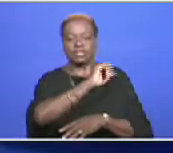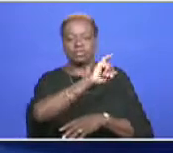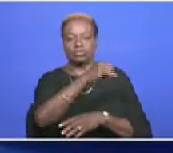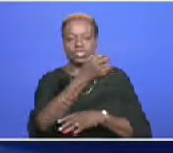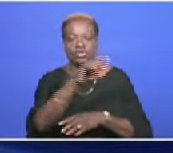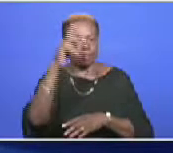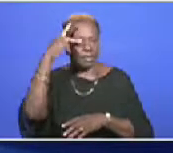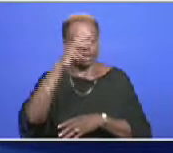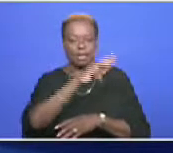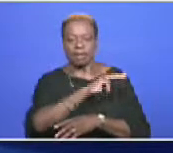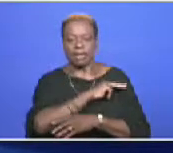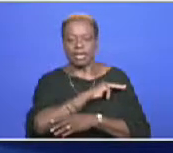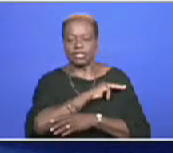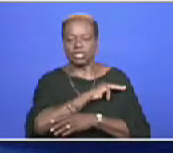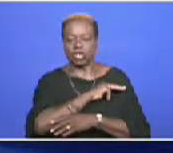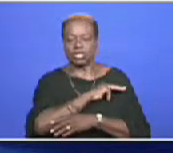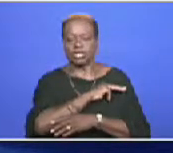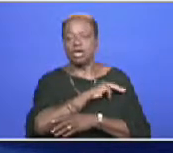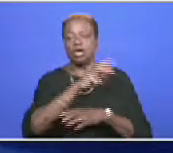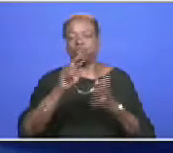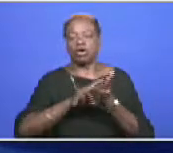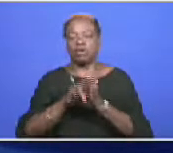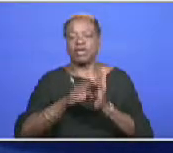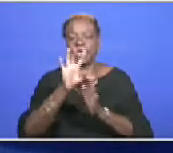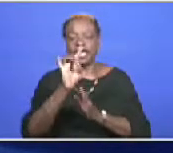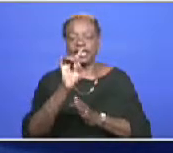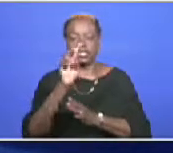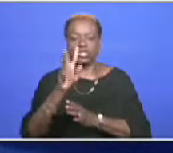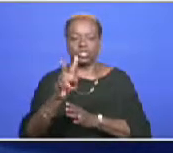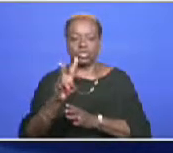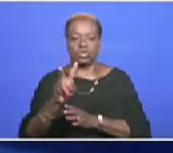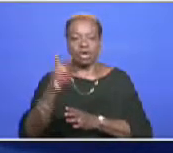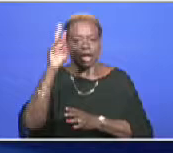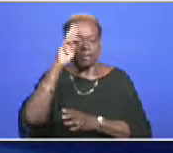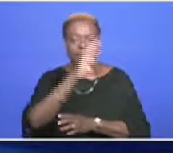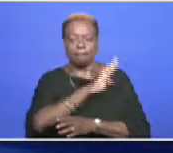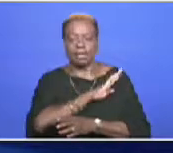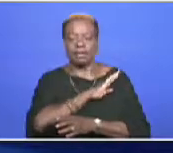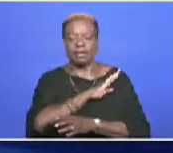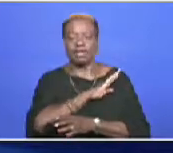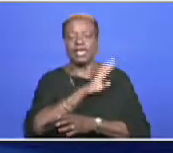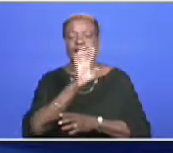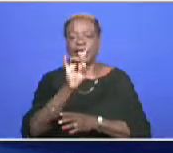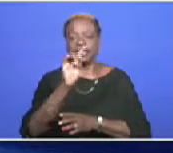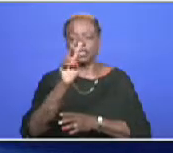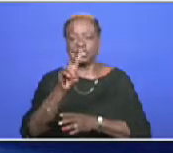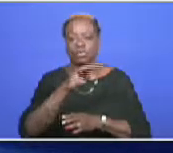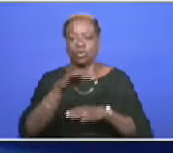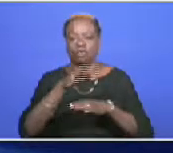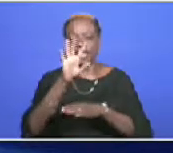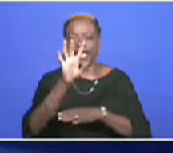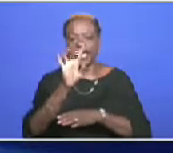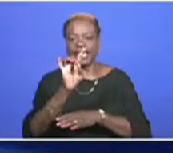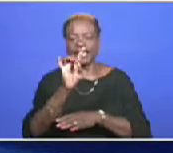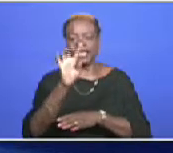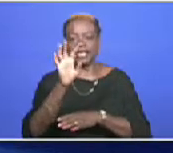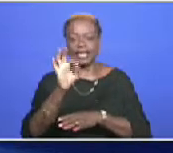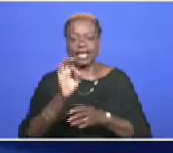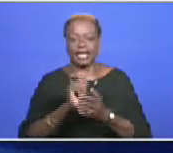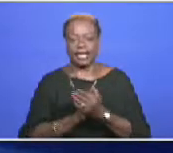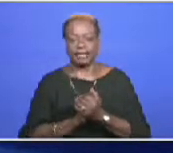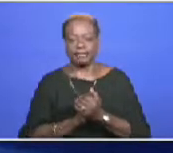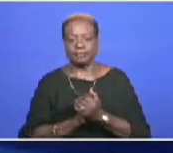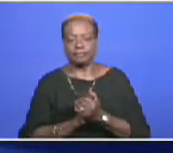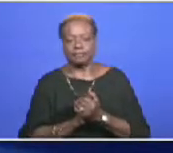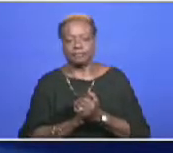Peter McIntosh, he had an 11 over 82, while Oren Butler had an 18 over 89. Now our ladies currently 5th in the race for the